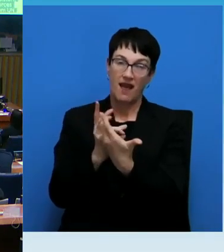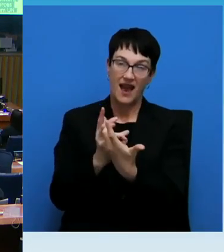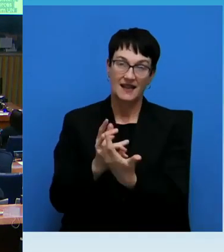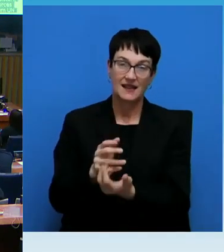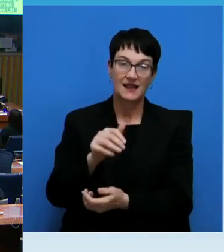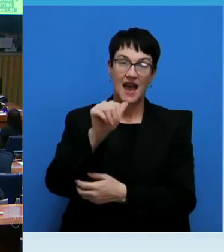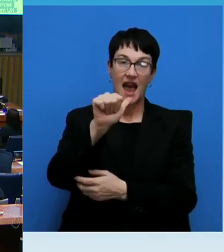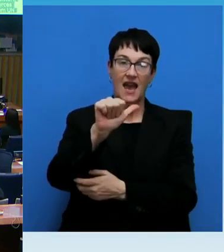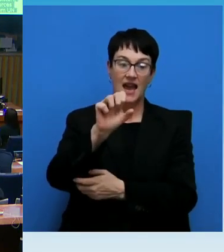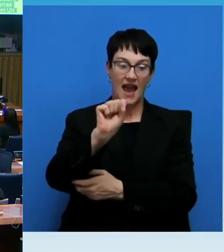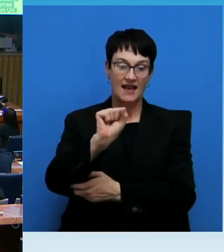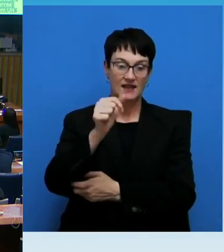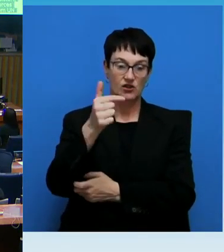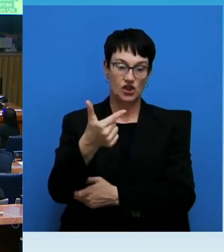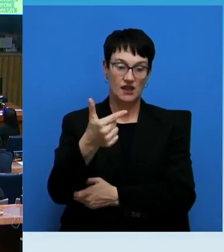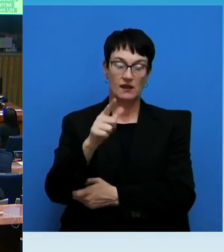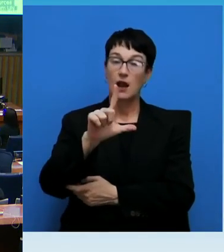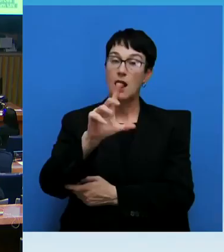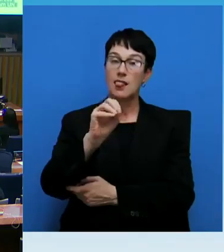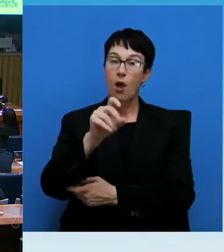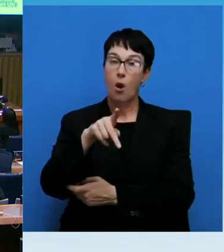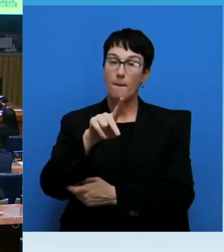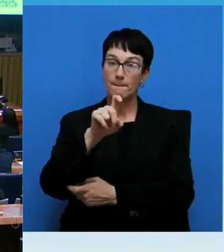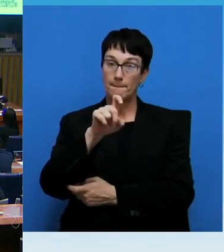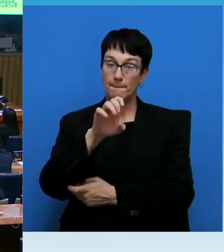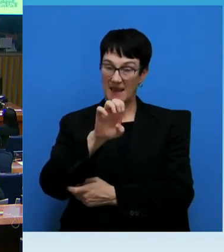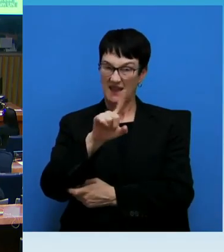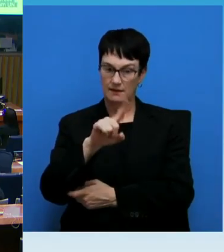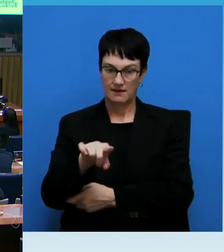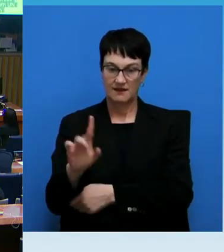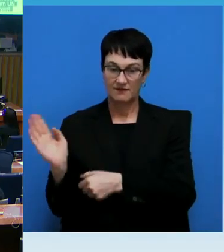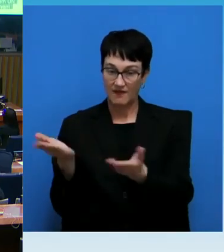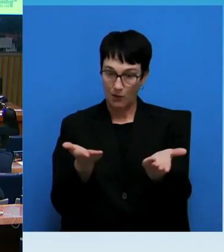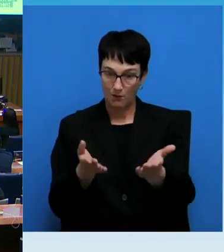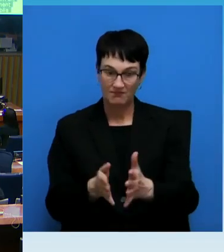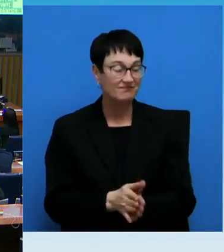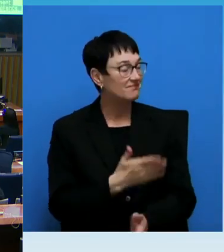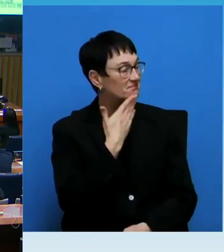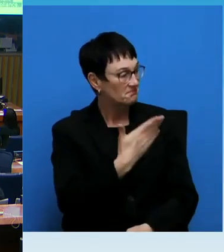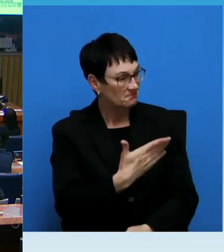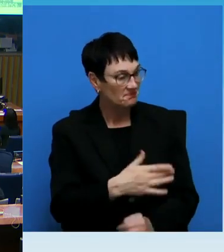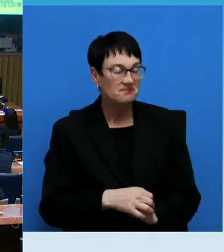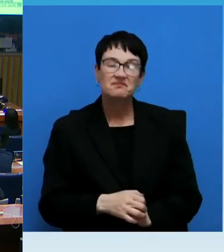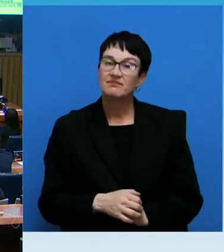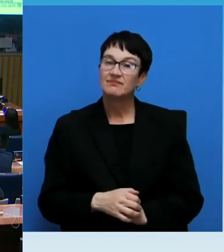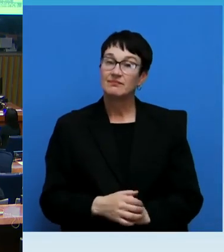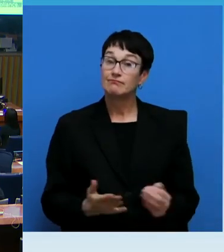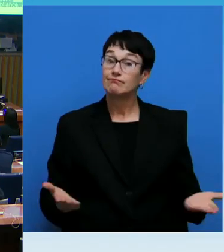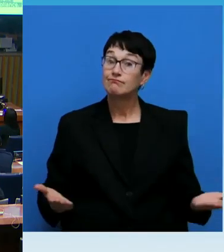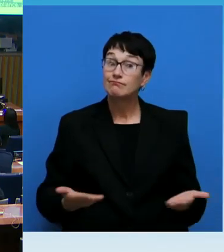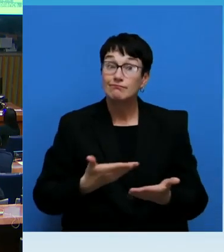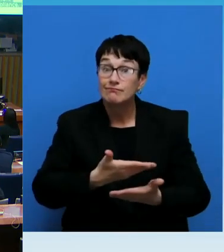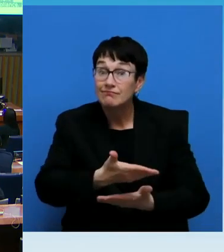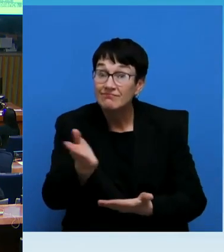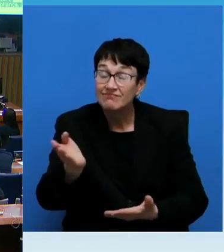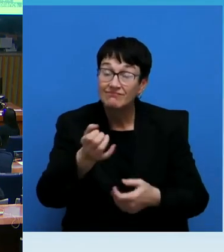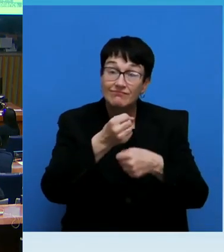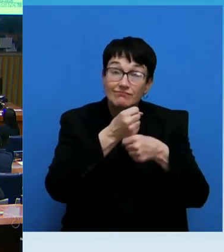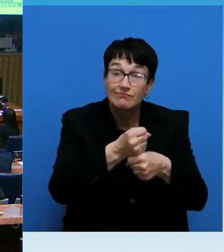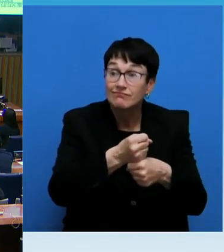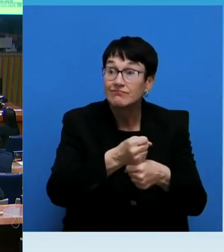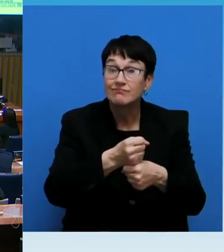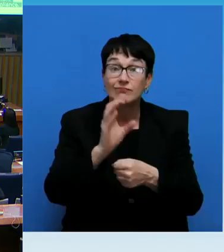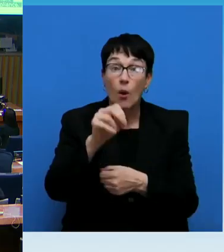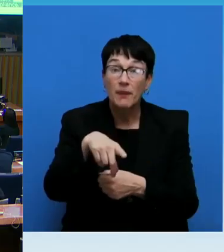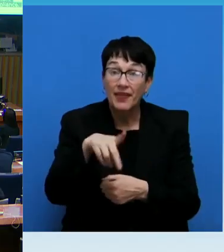Madam Moderator. Excellencies, distinguished colleagues, representatives of organizations of persons